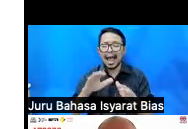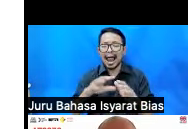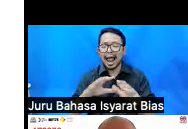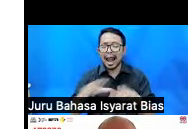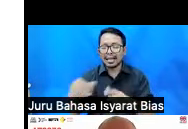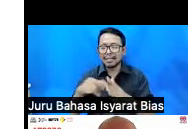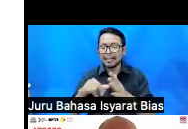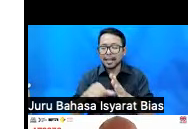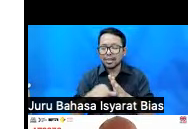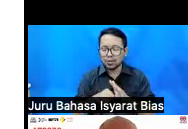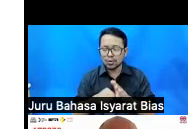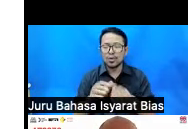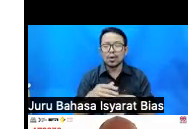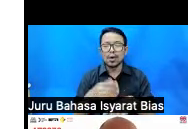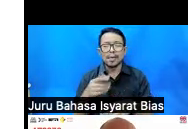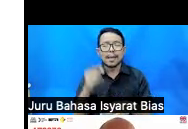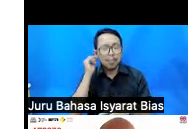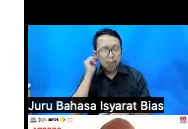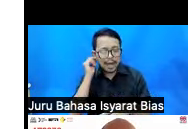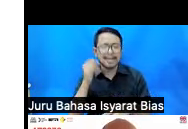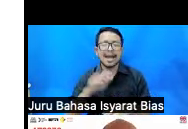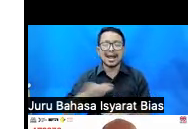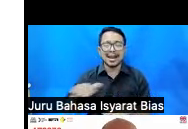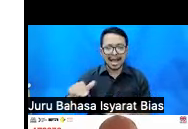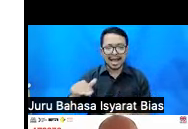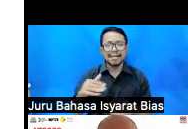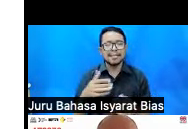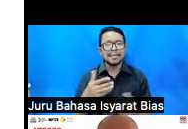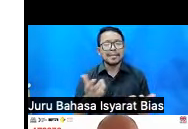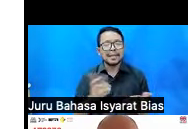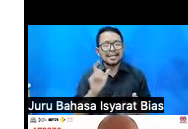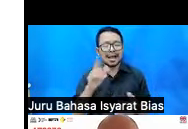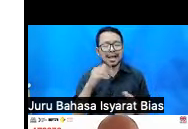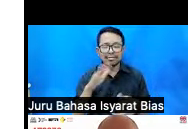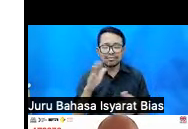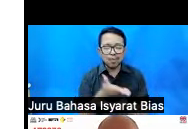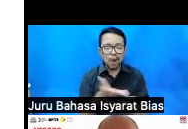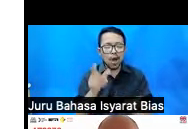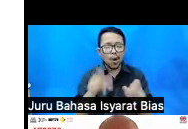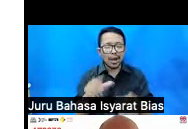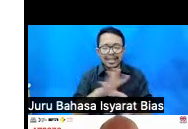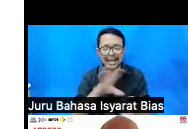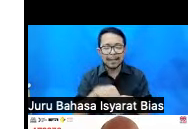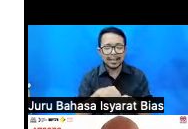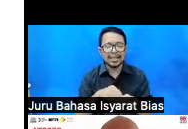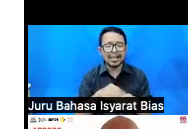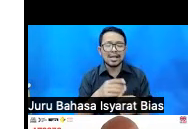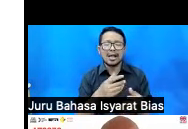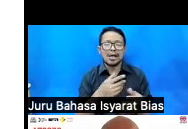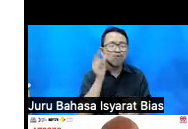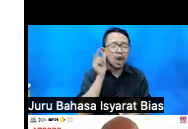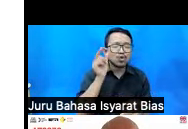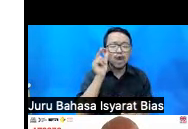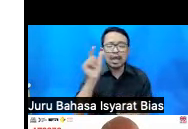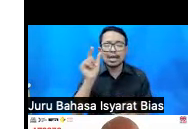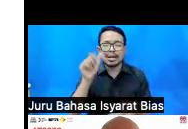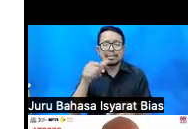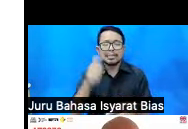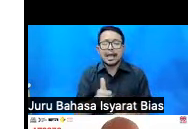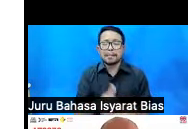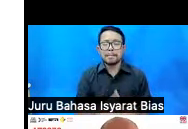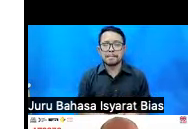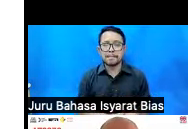can be involved in active community participation to respond to these aspirations that phase 1 was looking at. And just to emphasize some of the